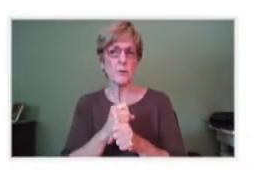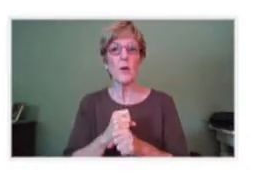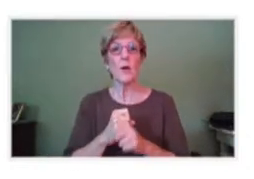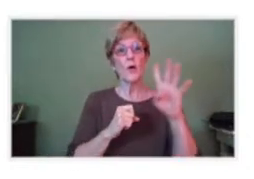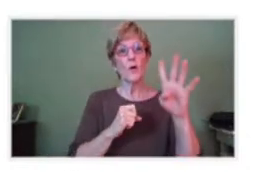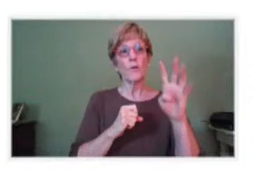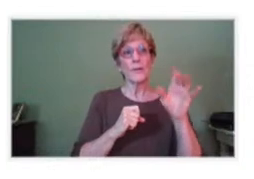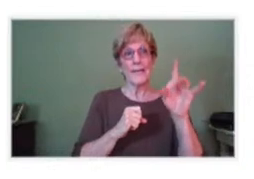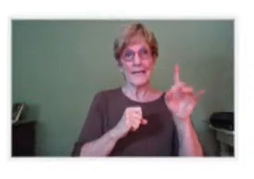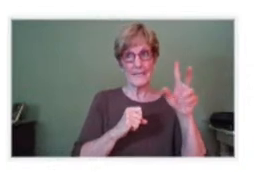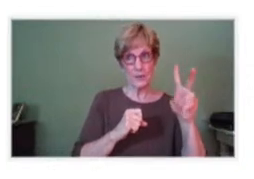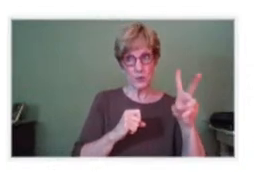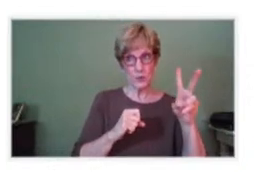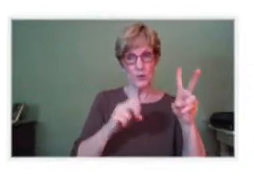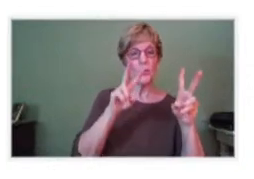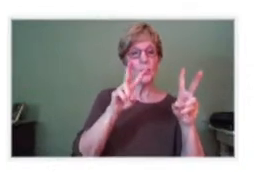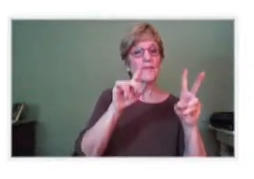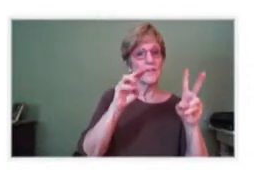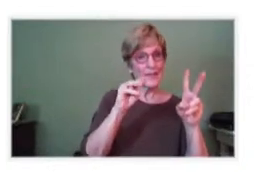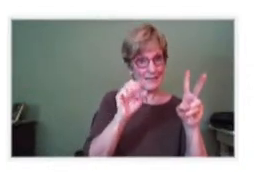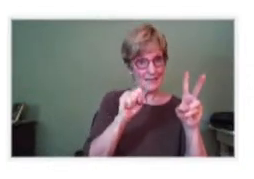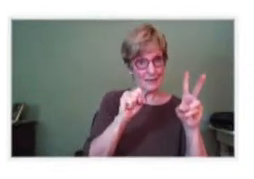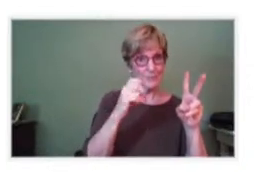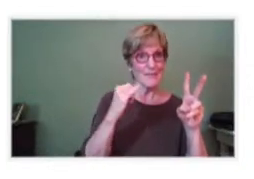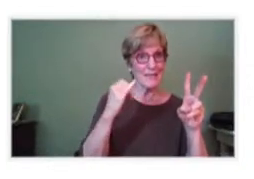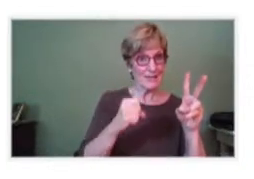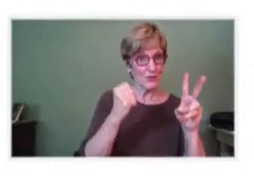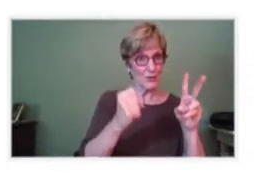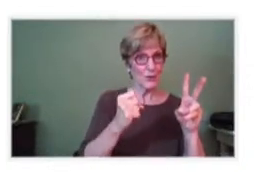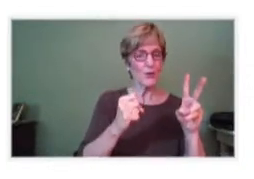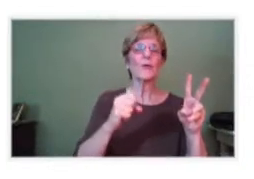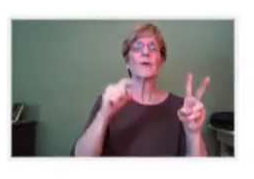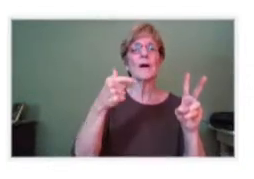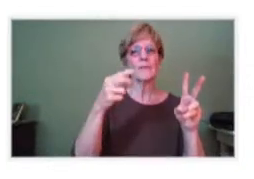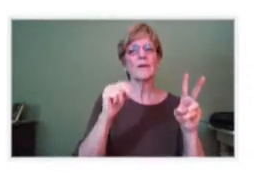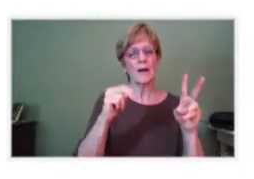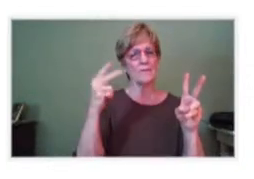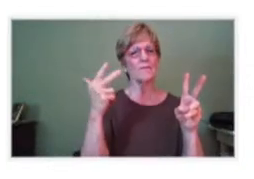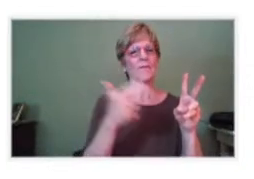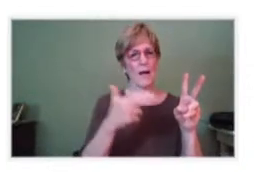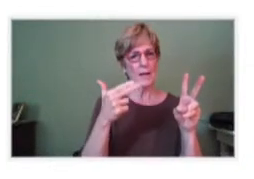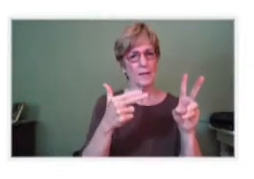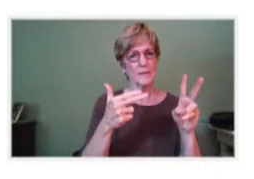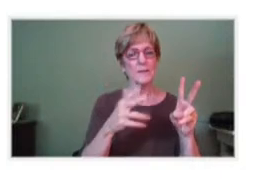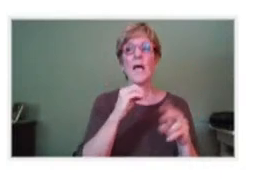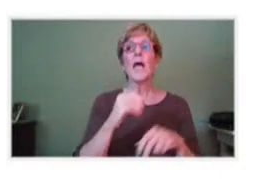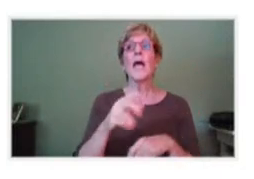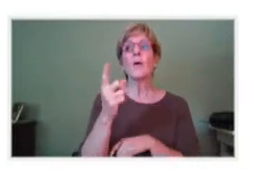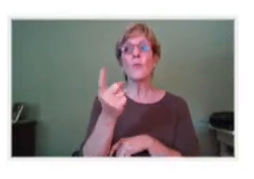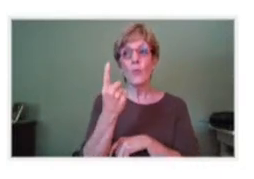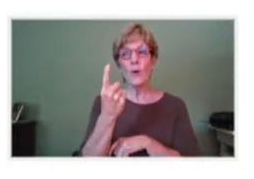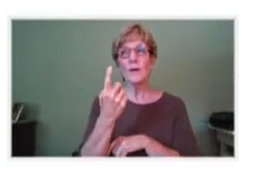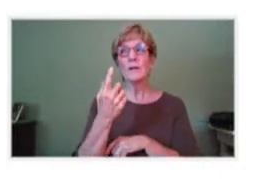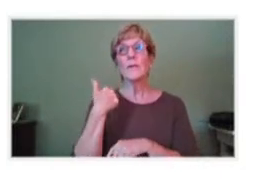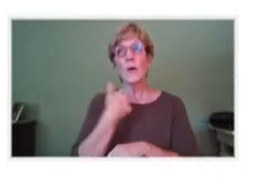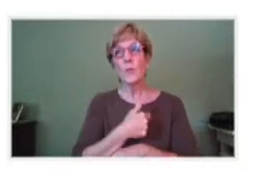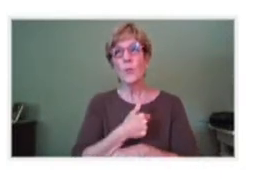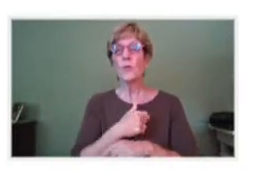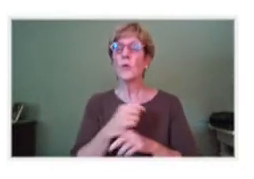482 juvenile victims this year of gun-related violence. And then one of the things that we're